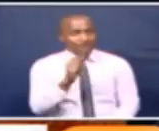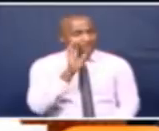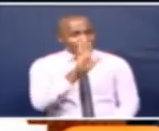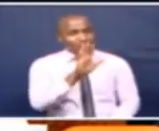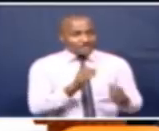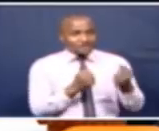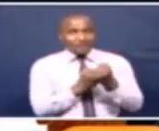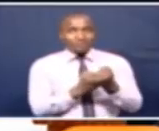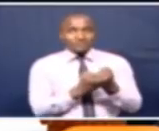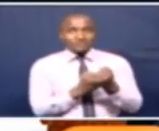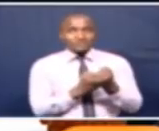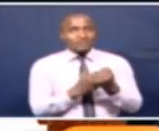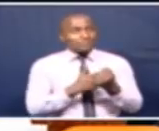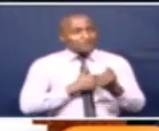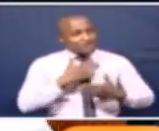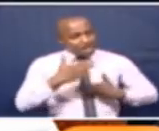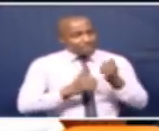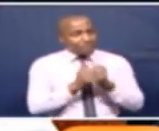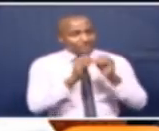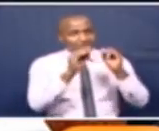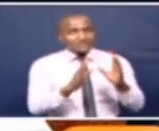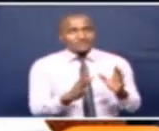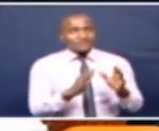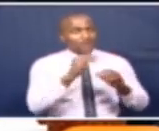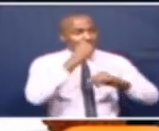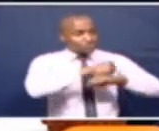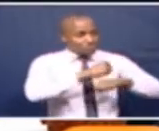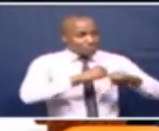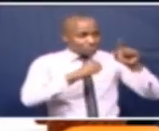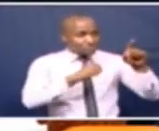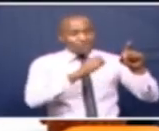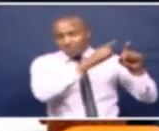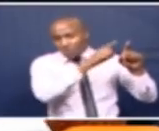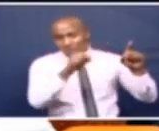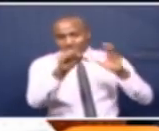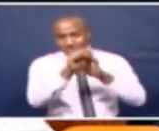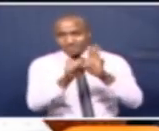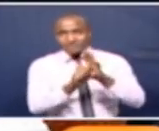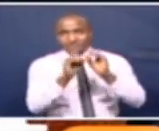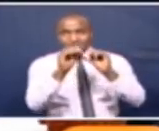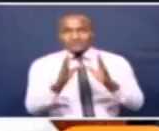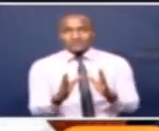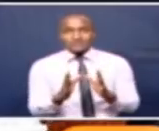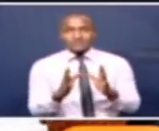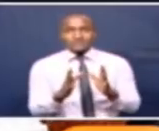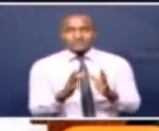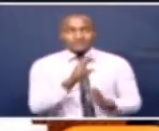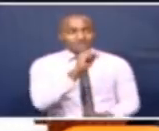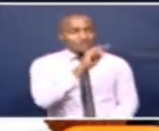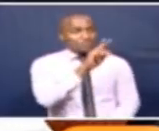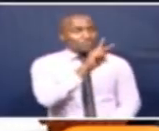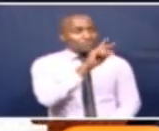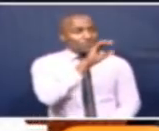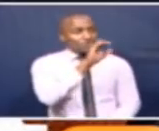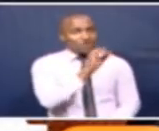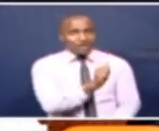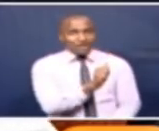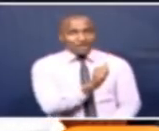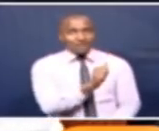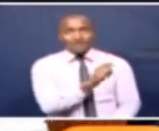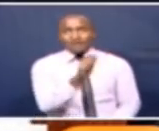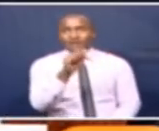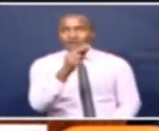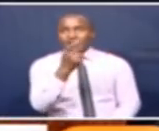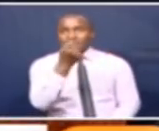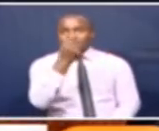I'm really grateful to the teachers, from the head teacher, all the subject teachers, from the head teacher, Mr. Mukoya, Mr. Augustine